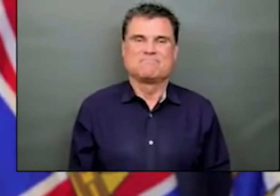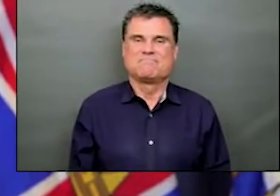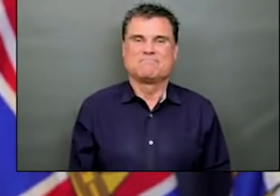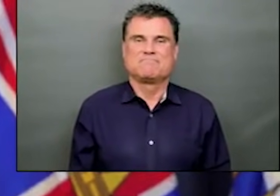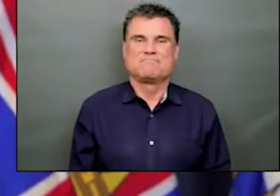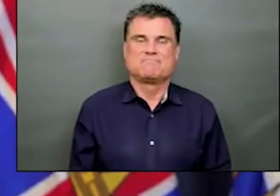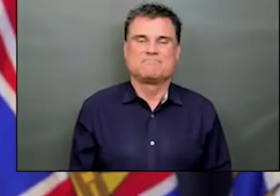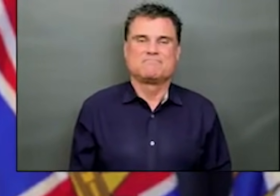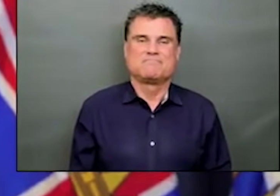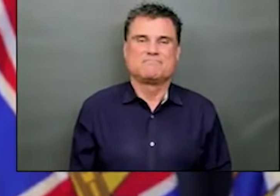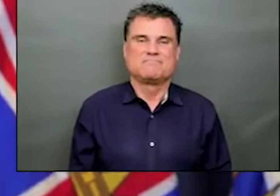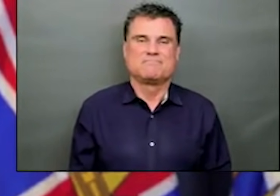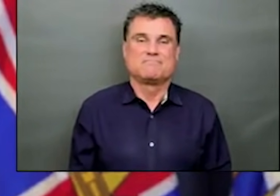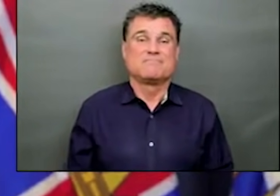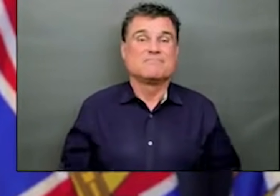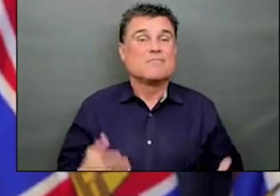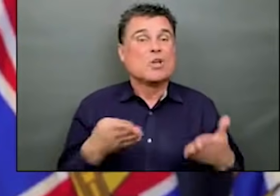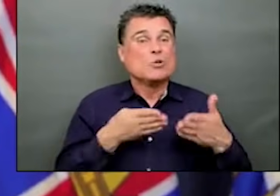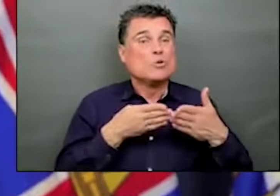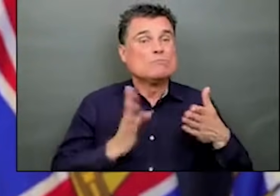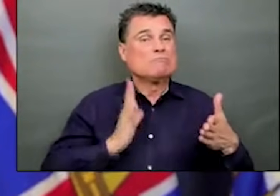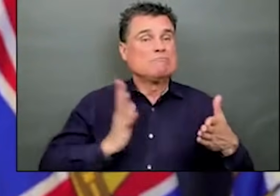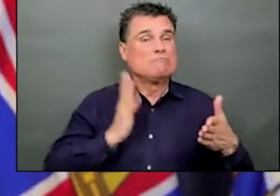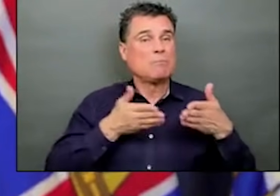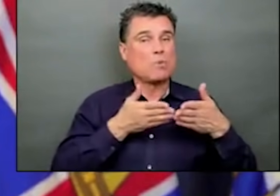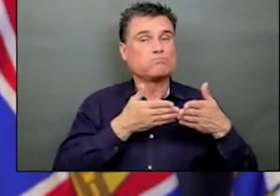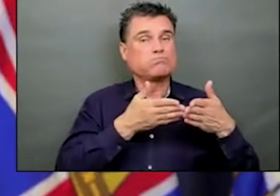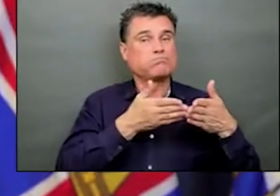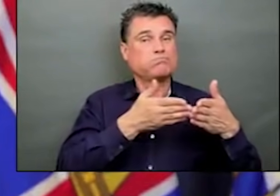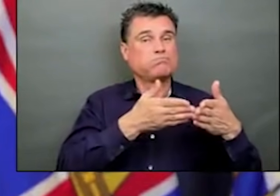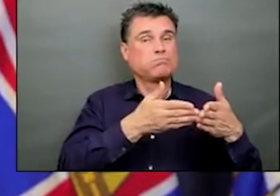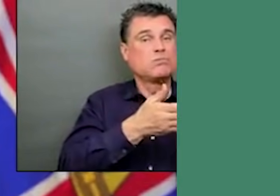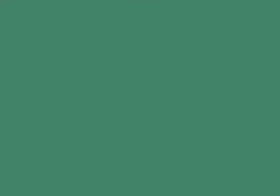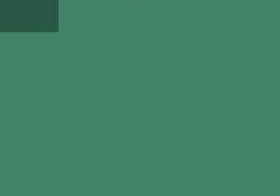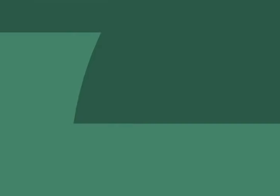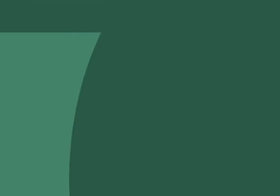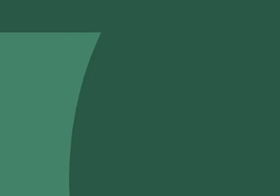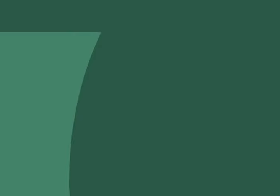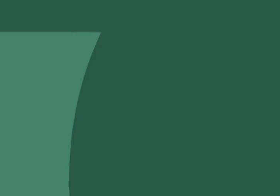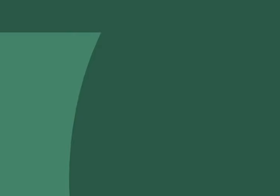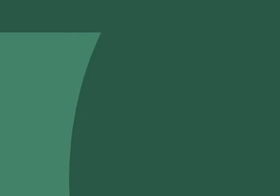like cruise ships coming into BC are not going to happen this year either.